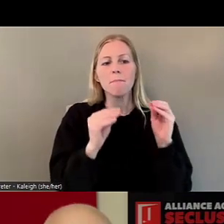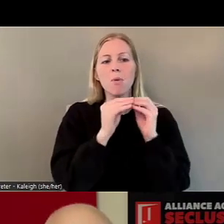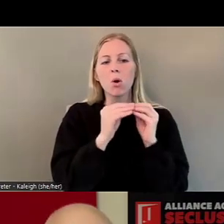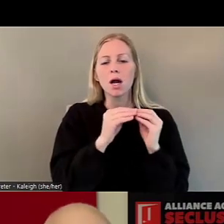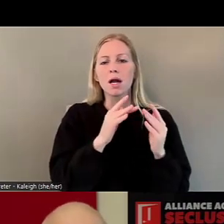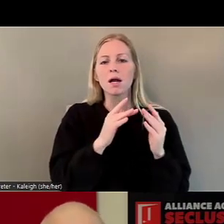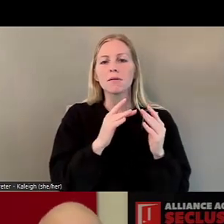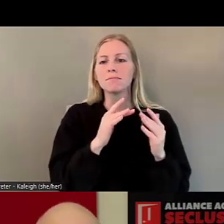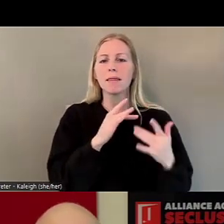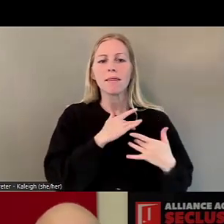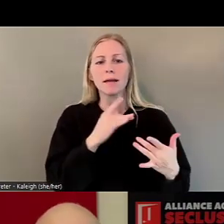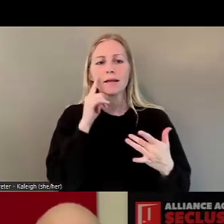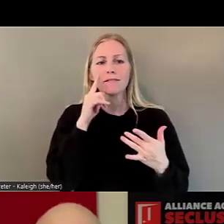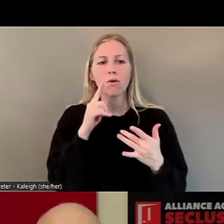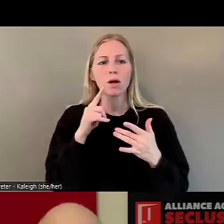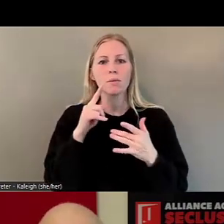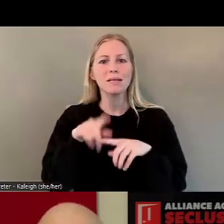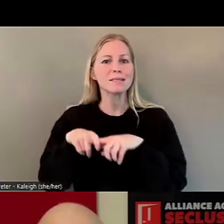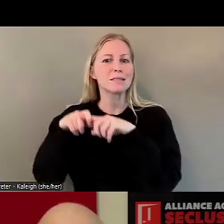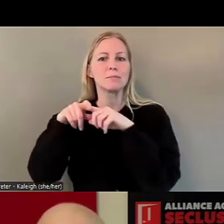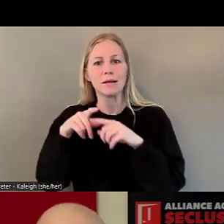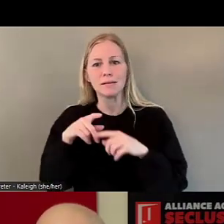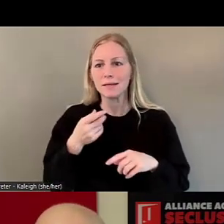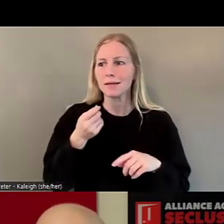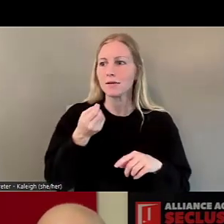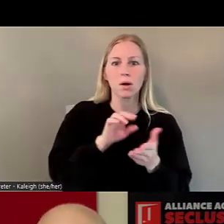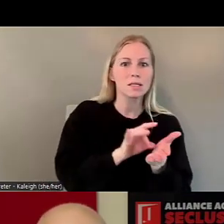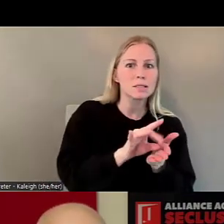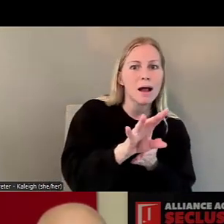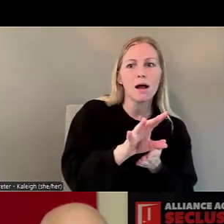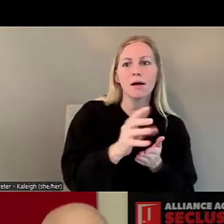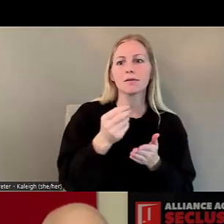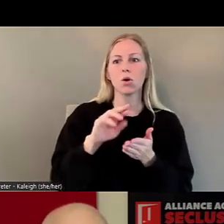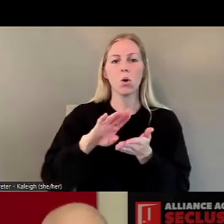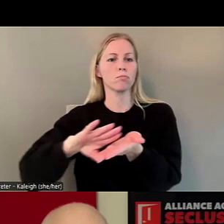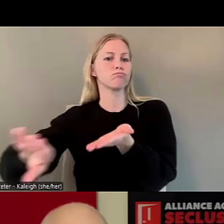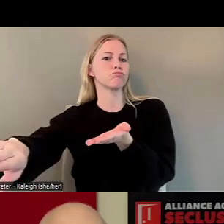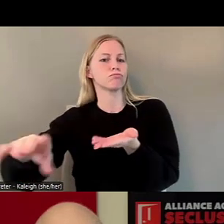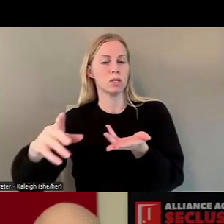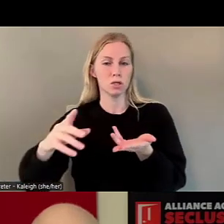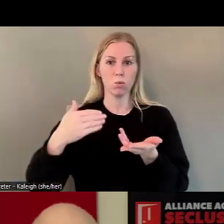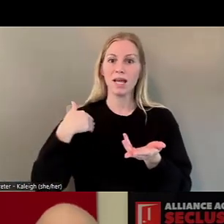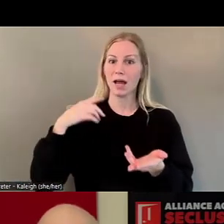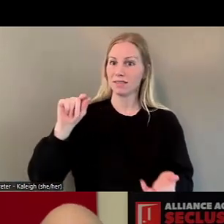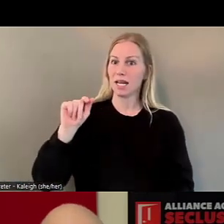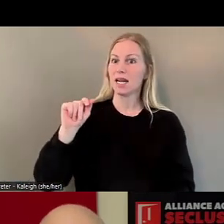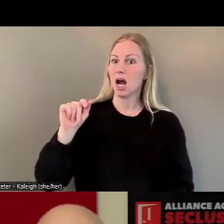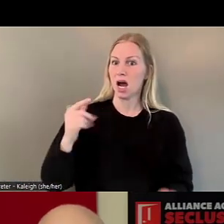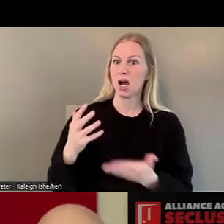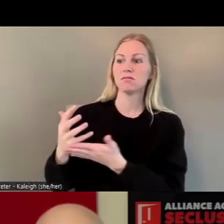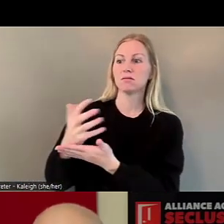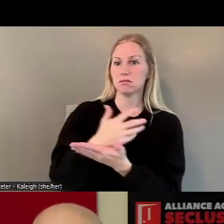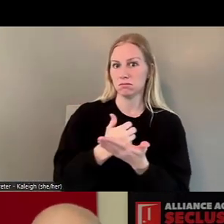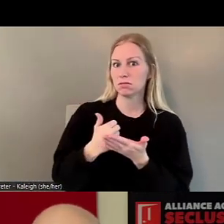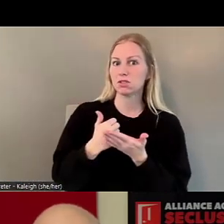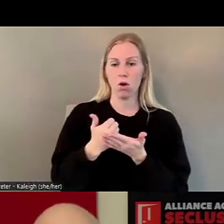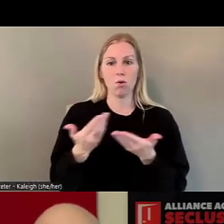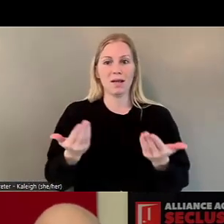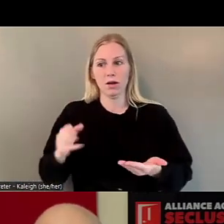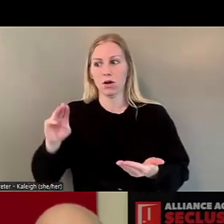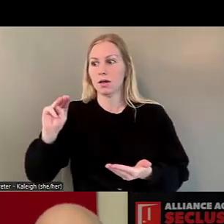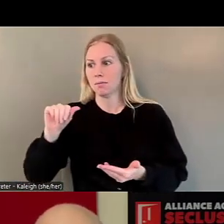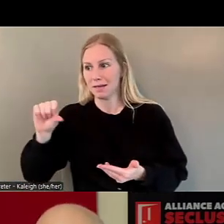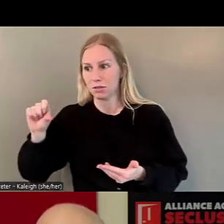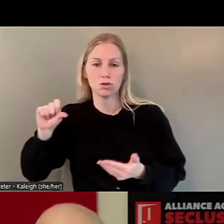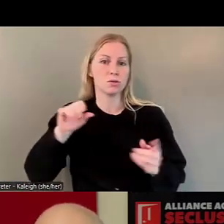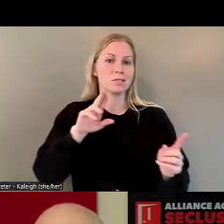to be expelled. And we have data. We have data on a national level. We have data there in Massachusetts. And what that data tells us